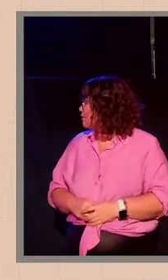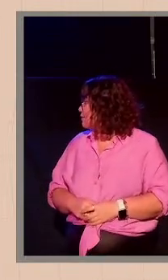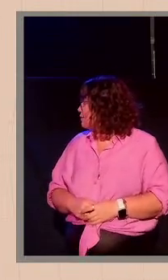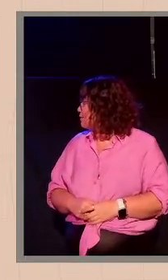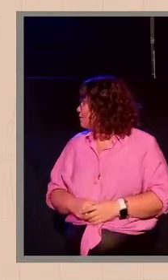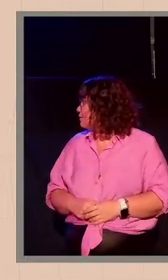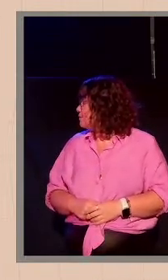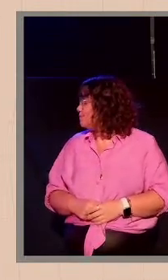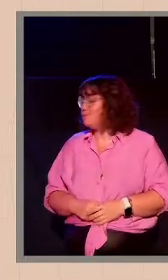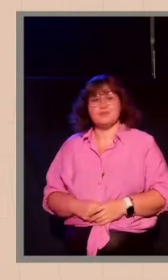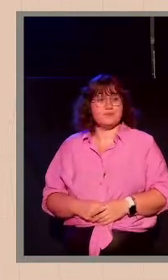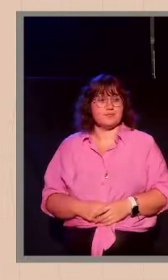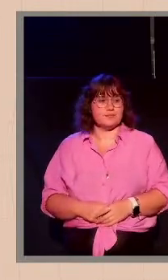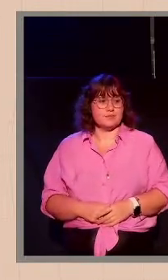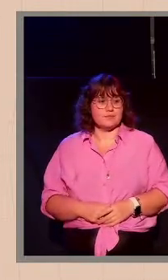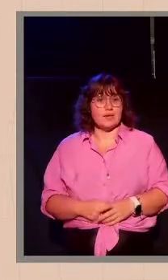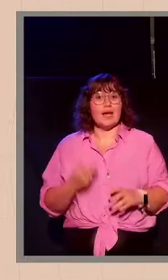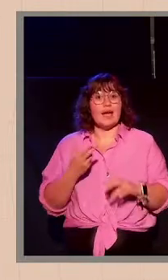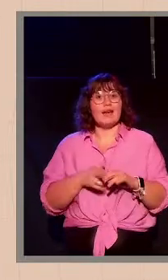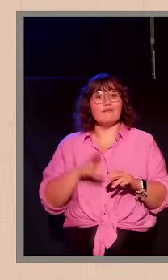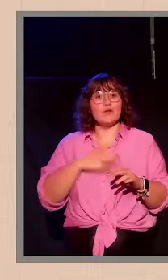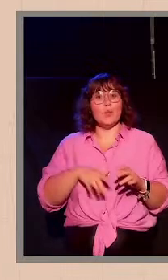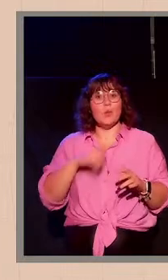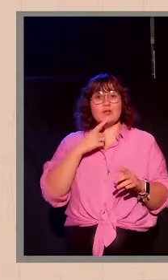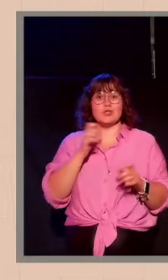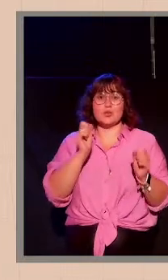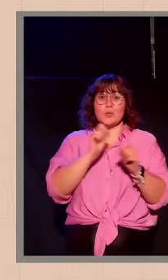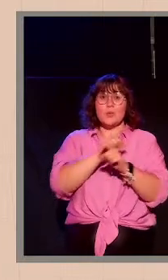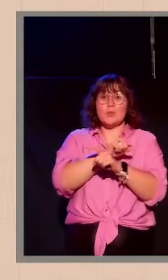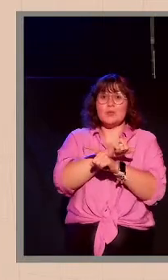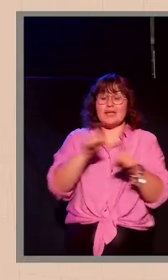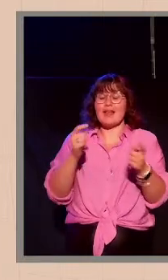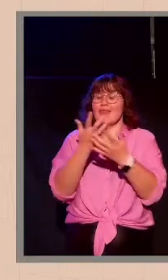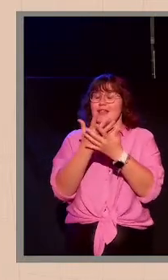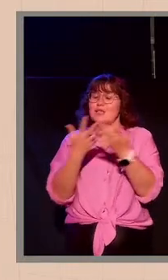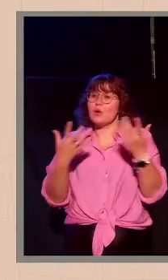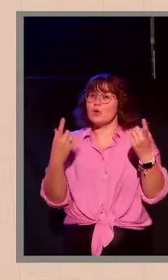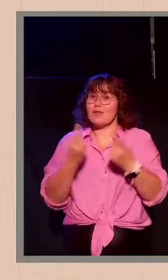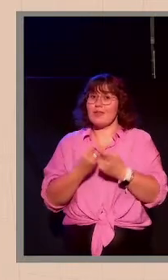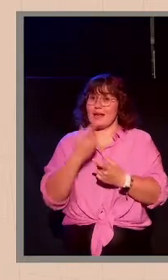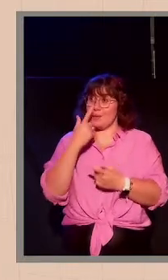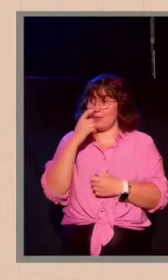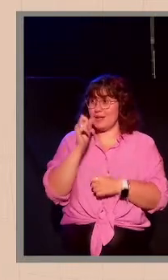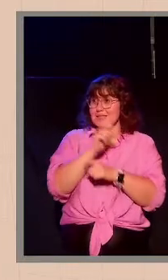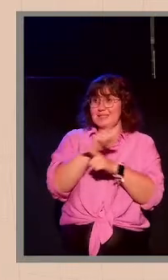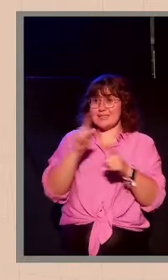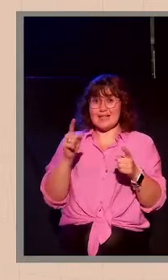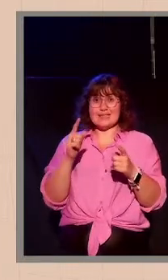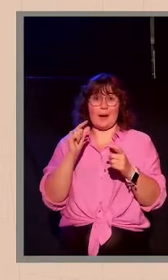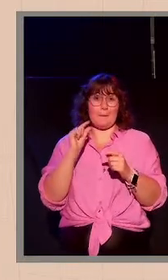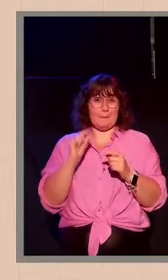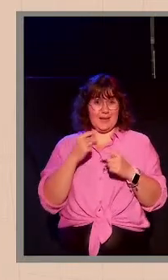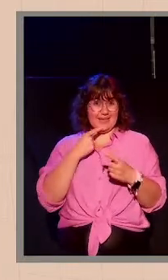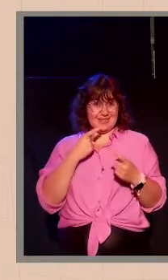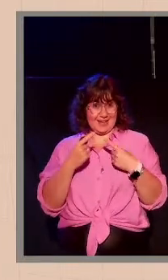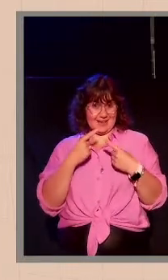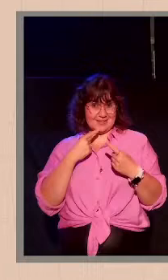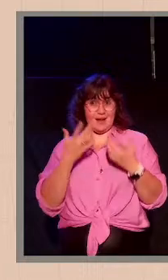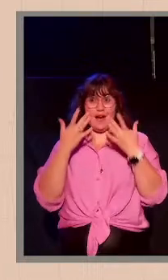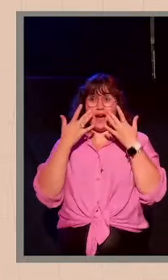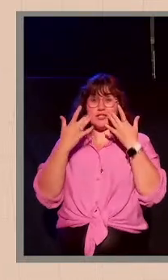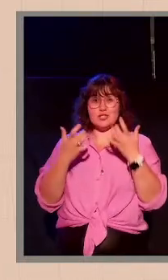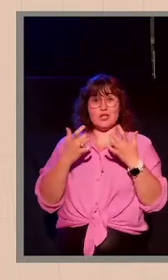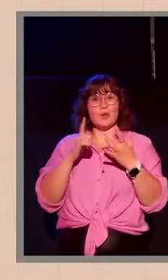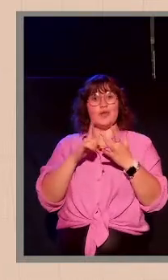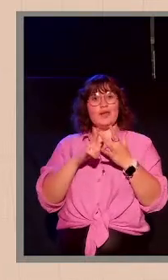it. If you want to send out, so there's a whole load of things in here which will send out MIDI data. I've shown you the OSC as well, so you